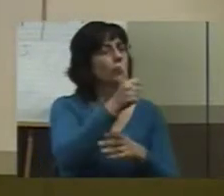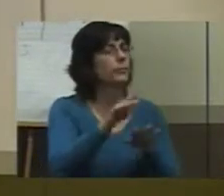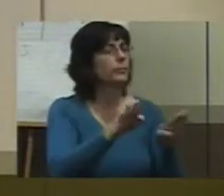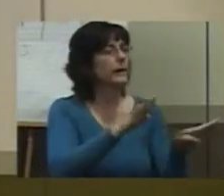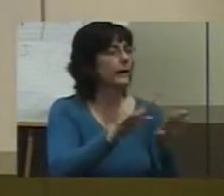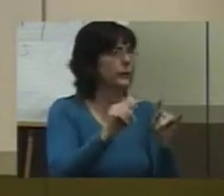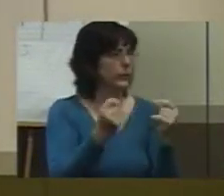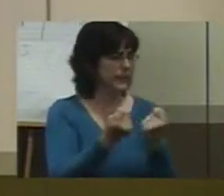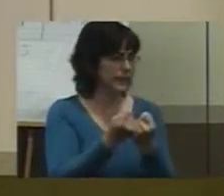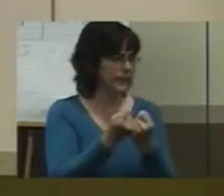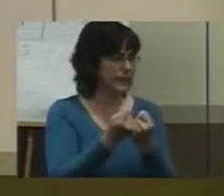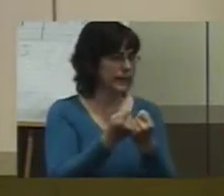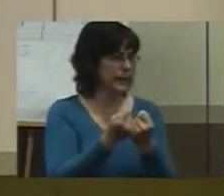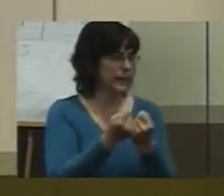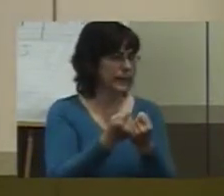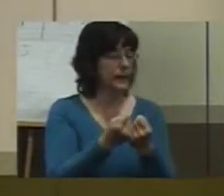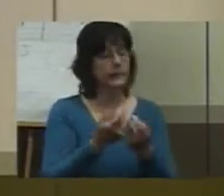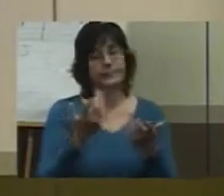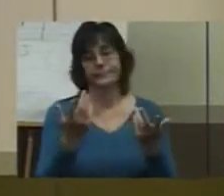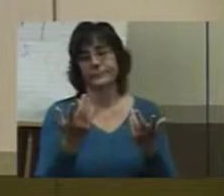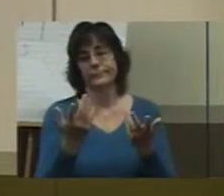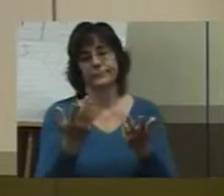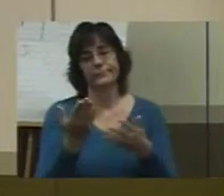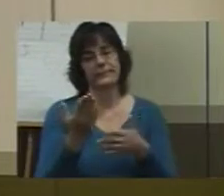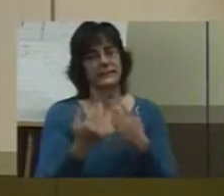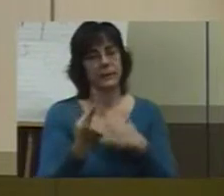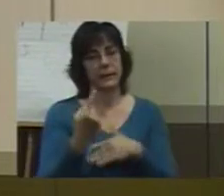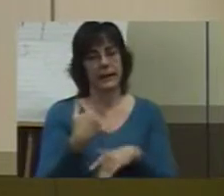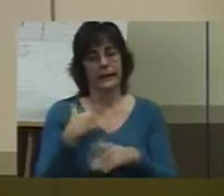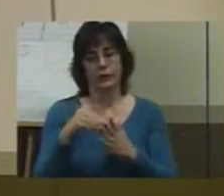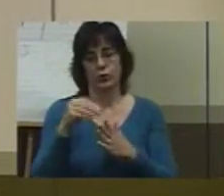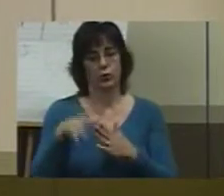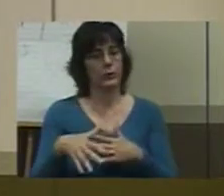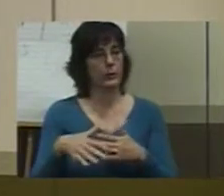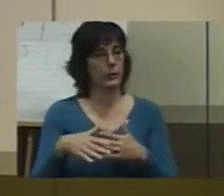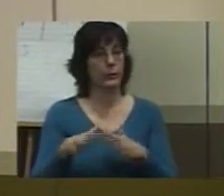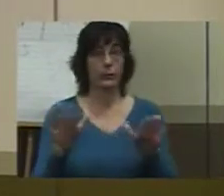behavior team and somebody is having a student